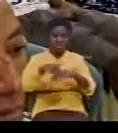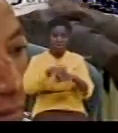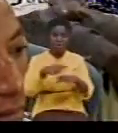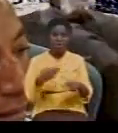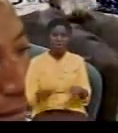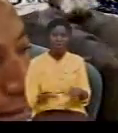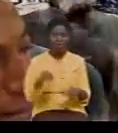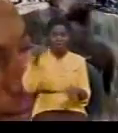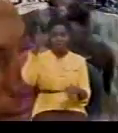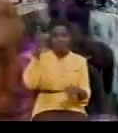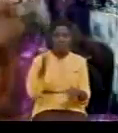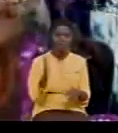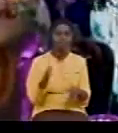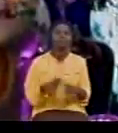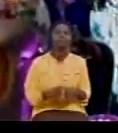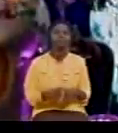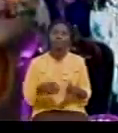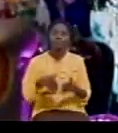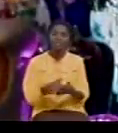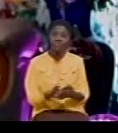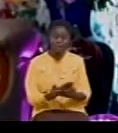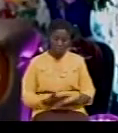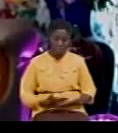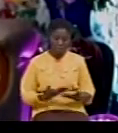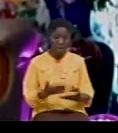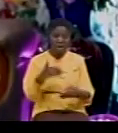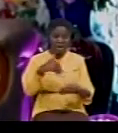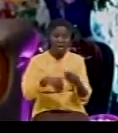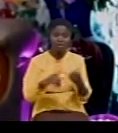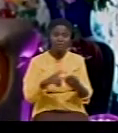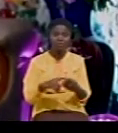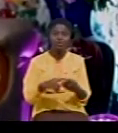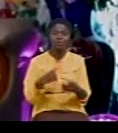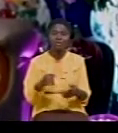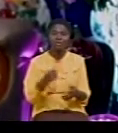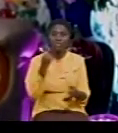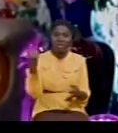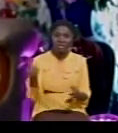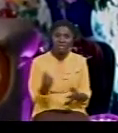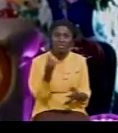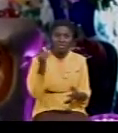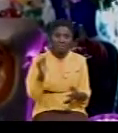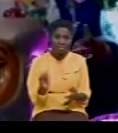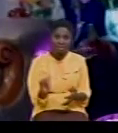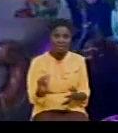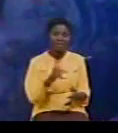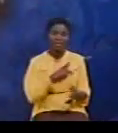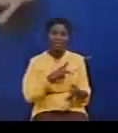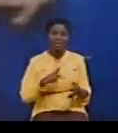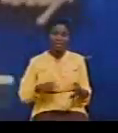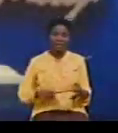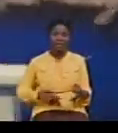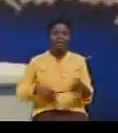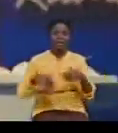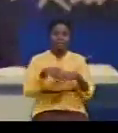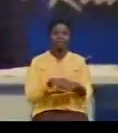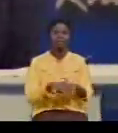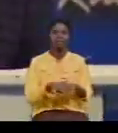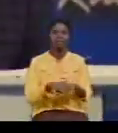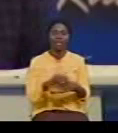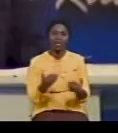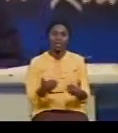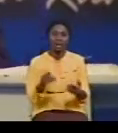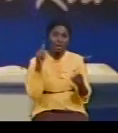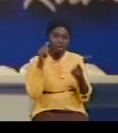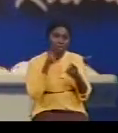New birth into the eternal kingdom. I come to point number three now. Point number